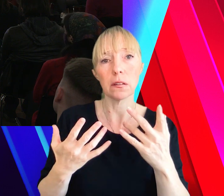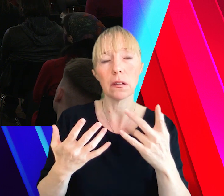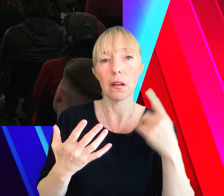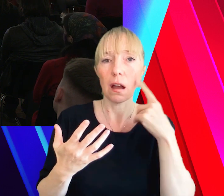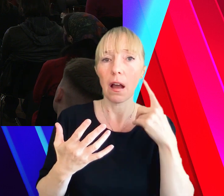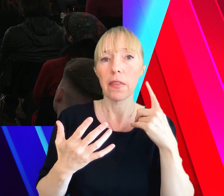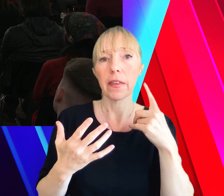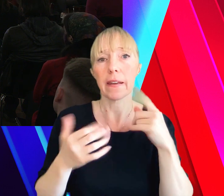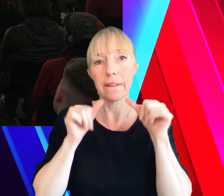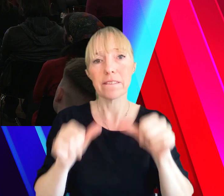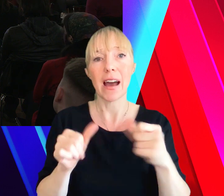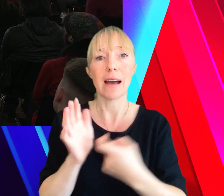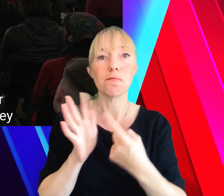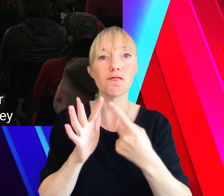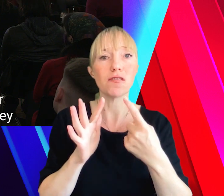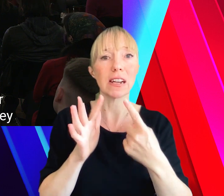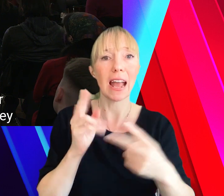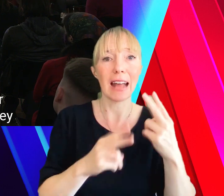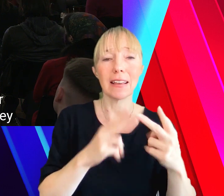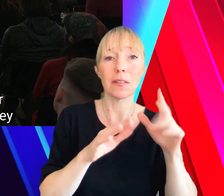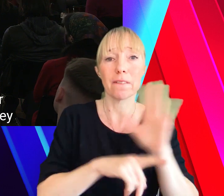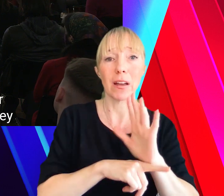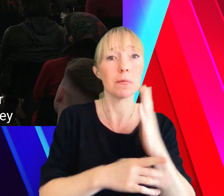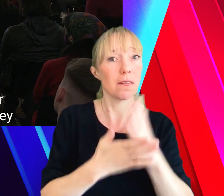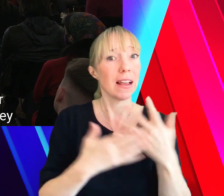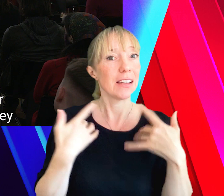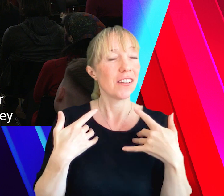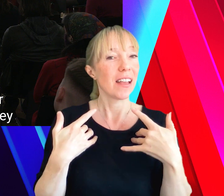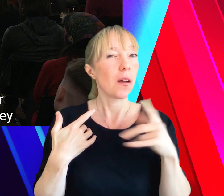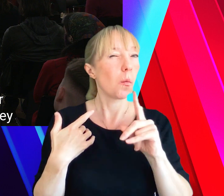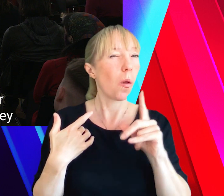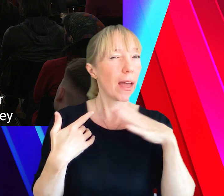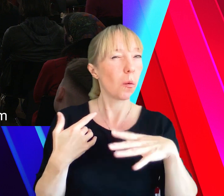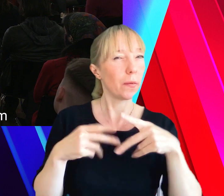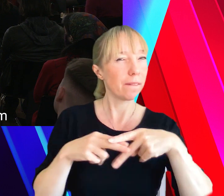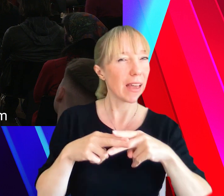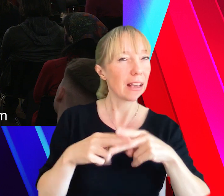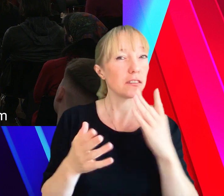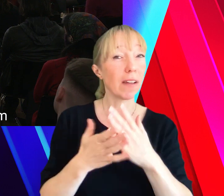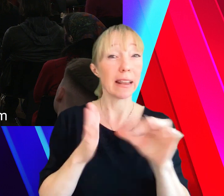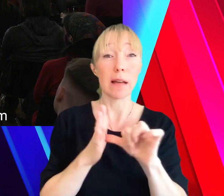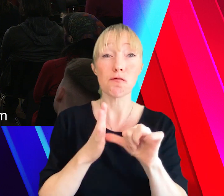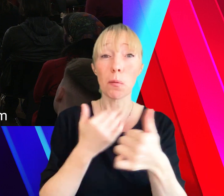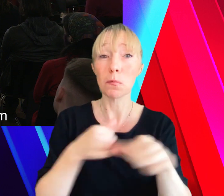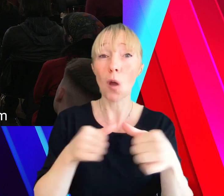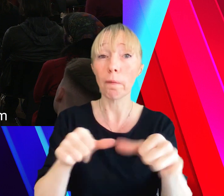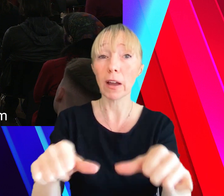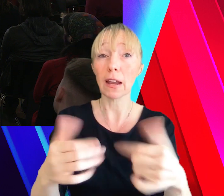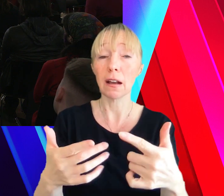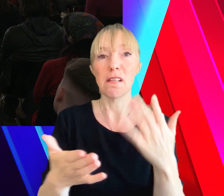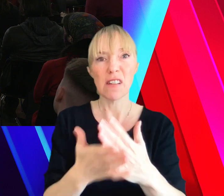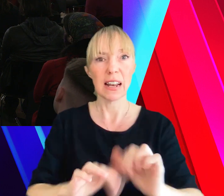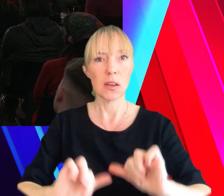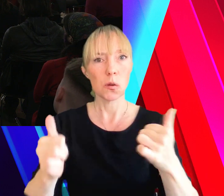that, I do think fan re-edits of films are always super interesting for that in terms of like what they decide to like fix, because what they're doing is